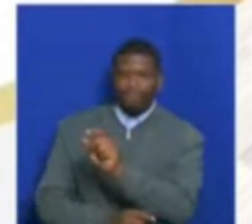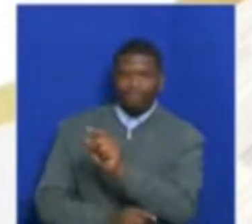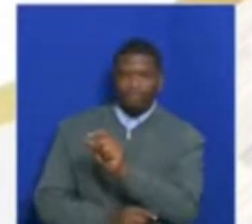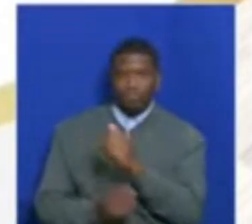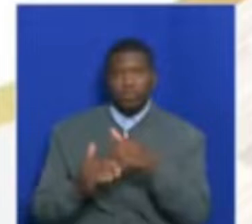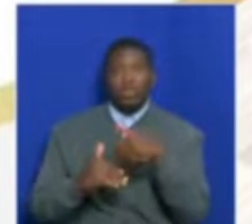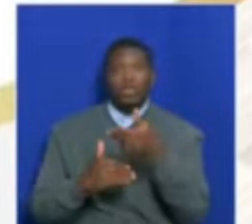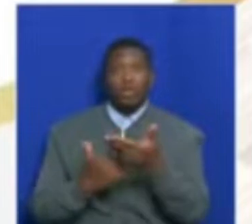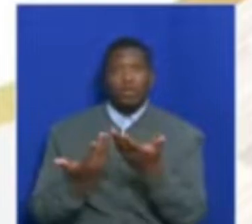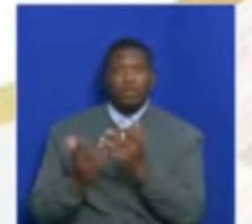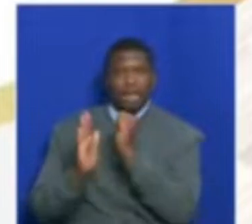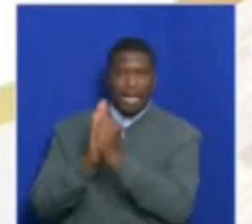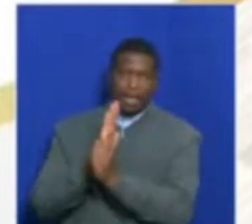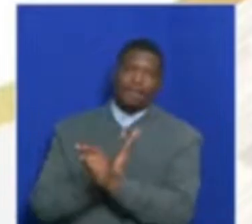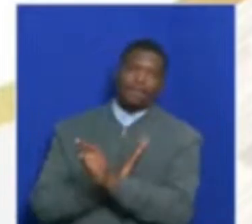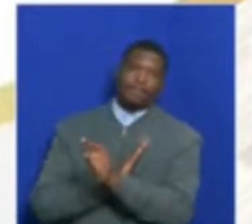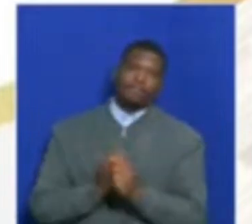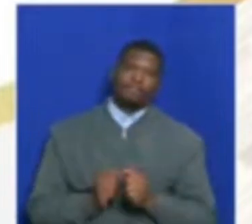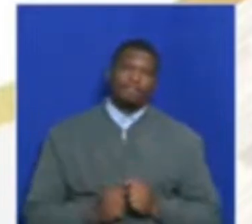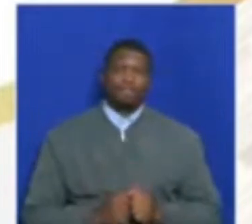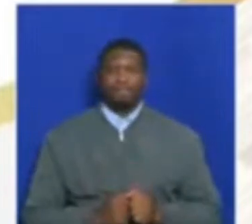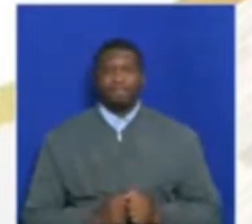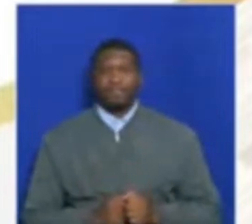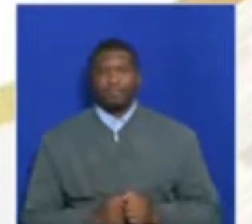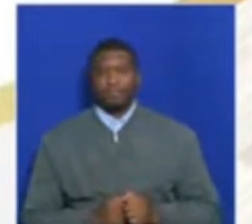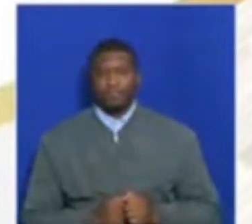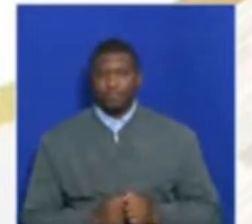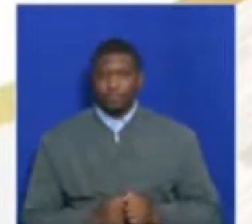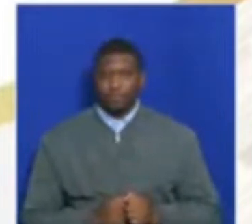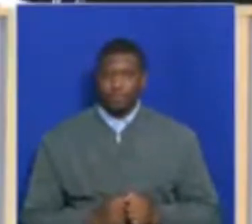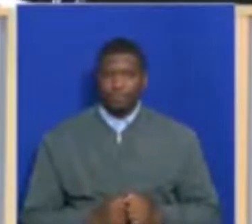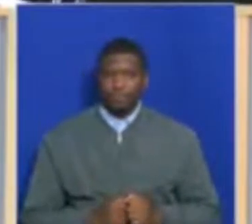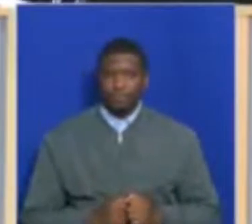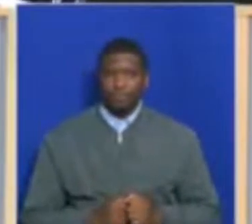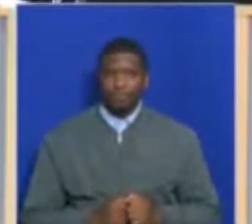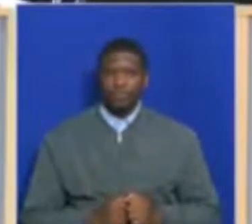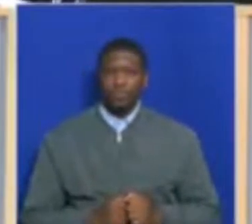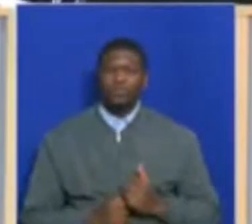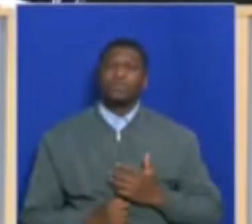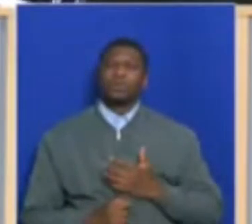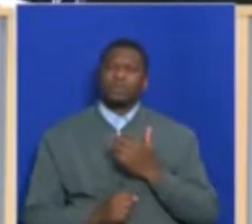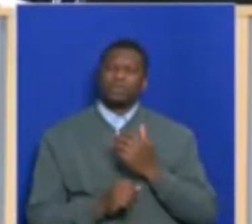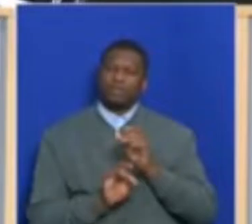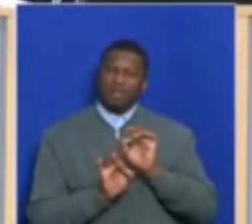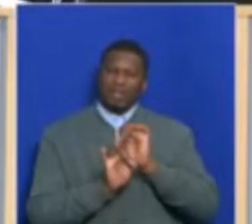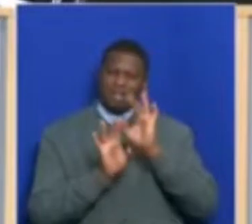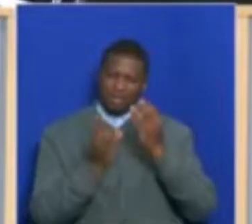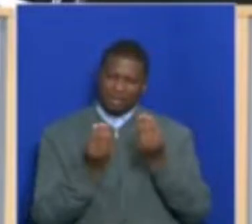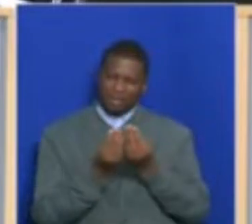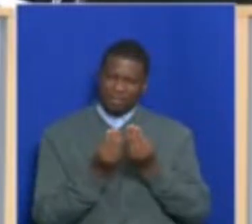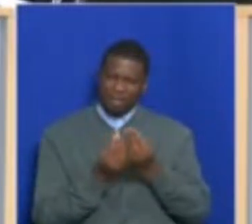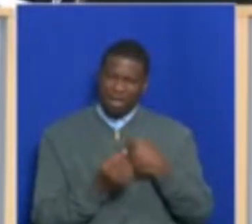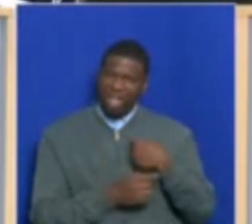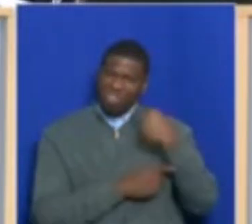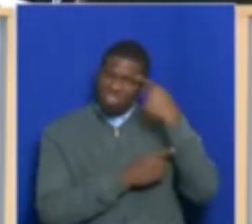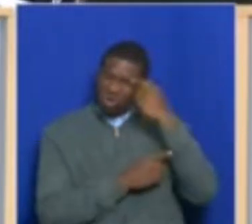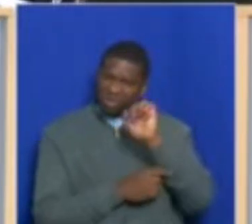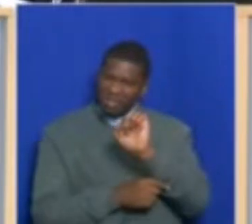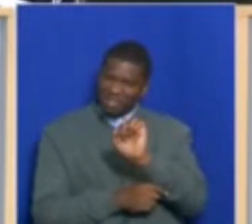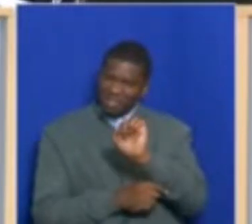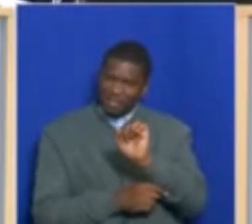him. Can I just clarify something? I thought that specific task team, the DPCI task